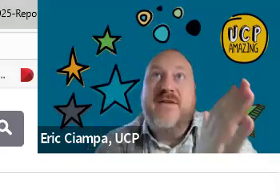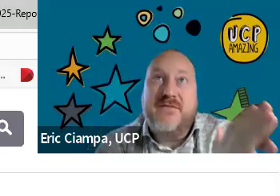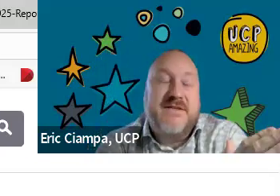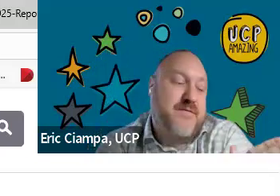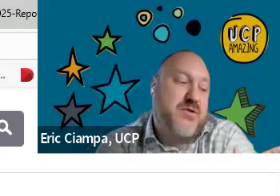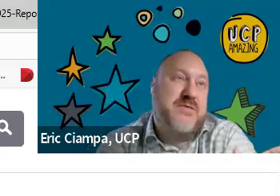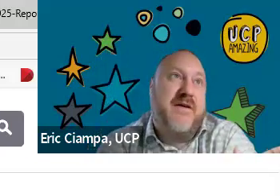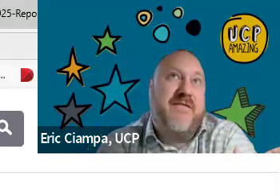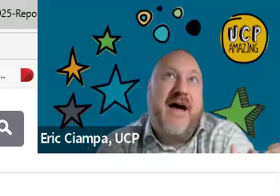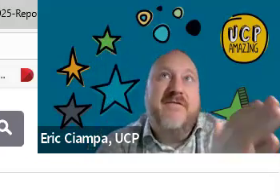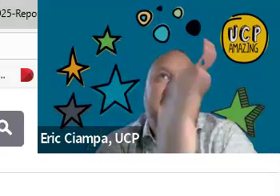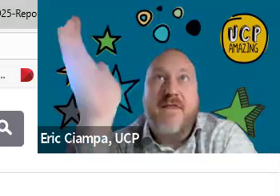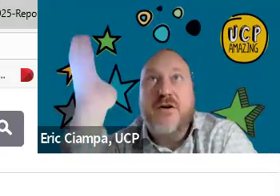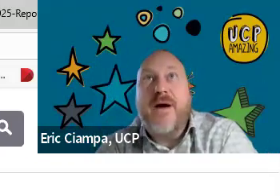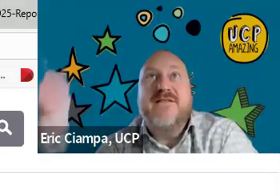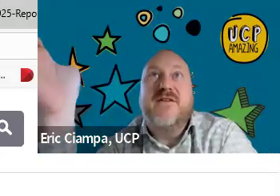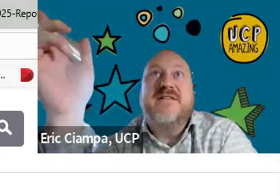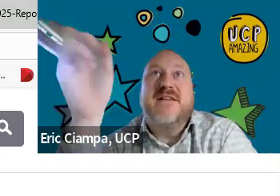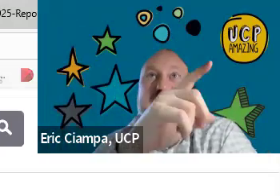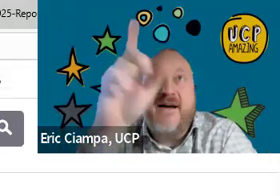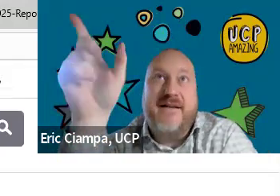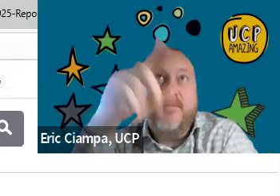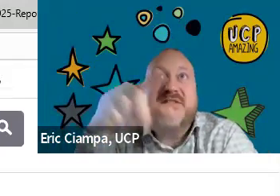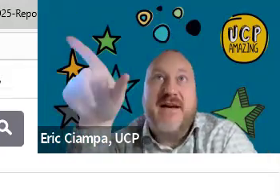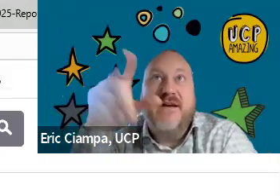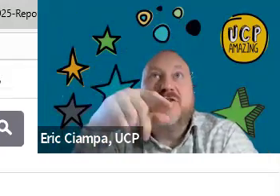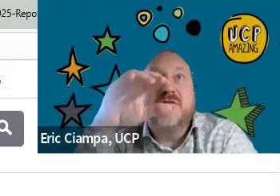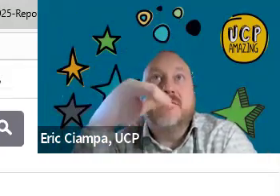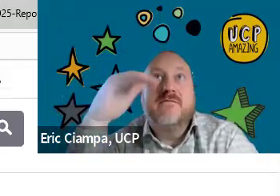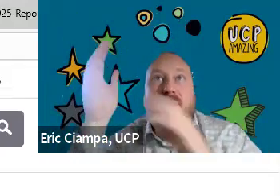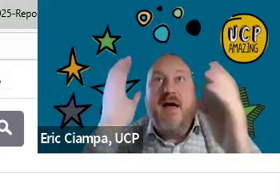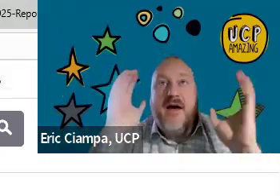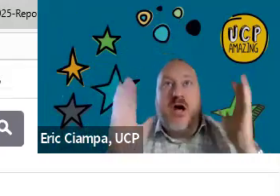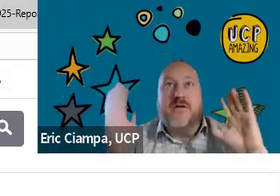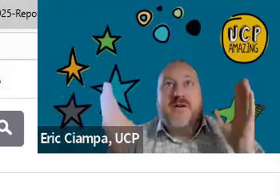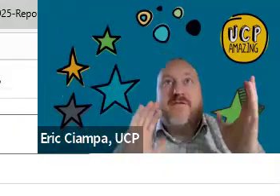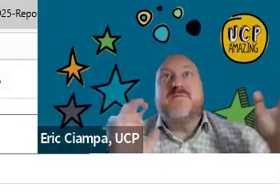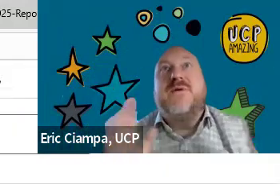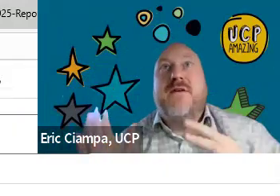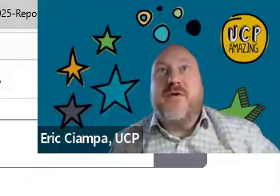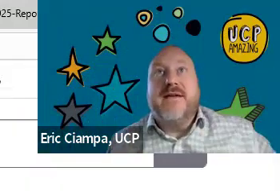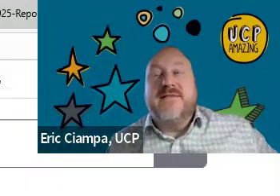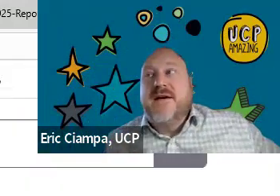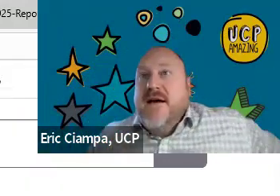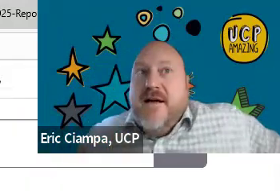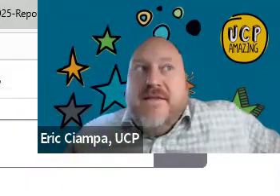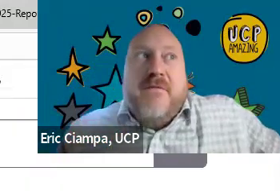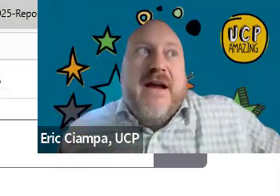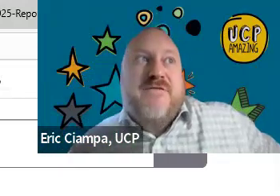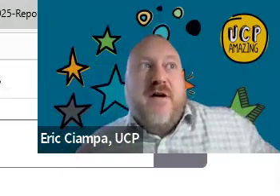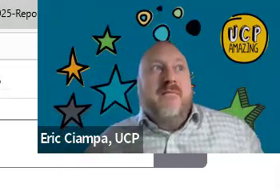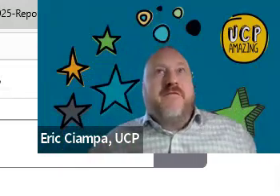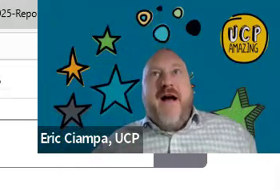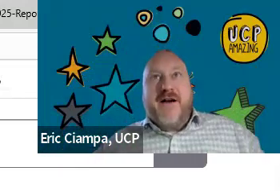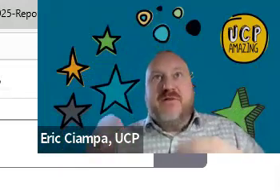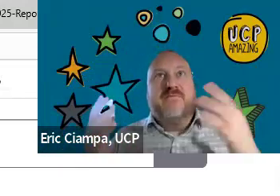the previous rates from 2025 and then the new rates, and you can see exactly the percentage dollar difference between those rates. They